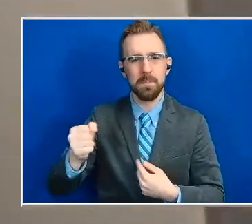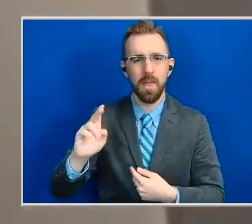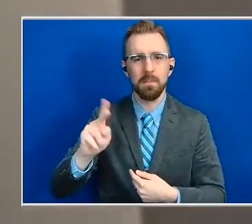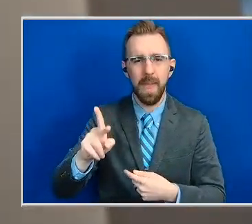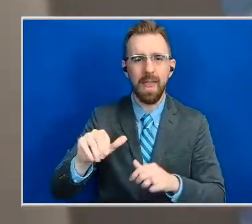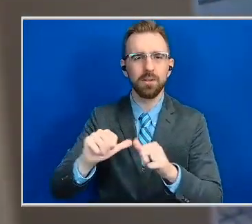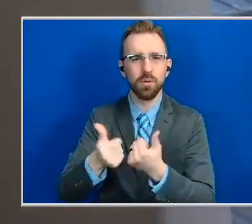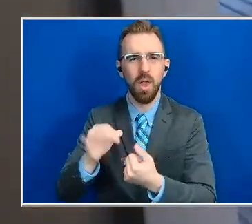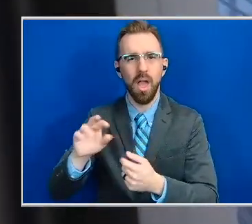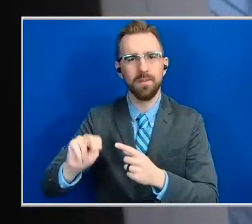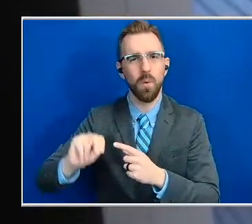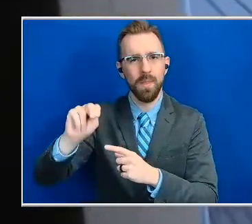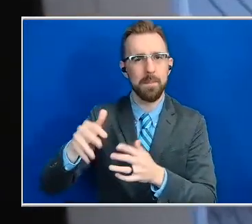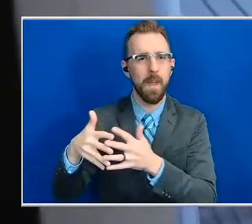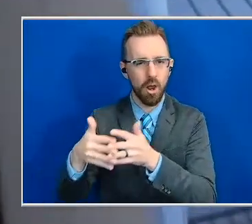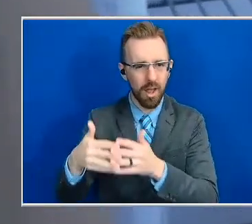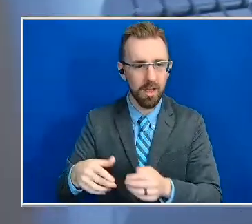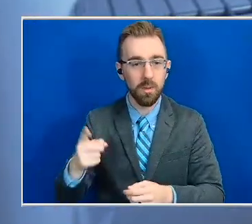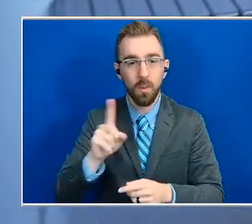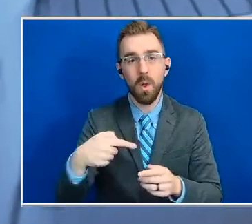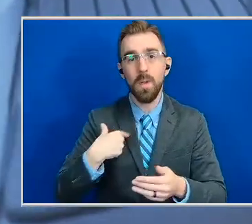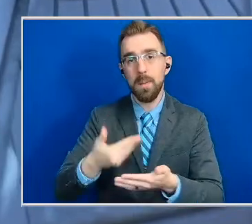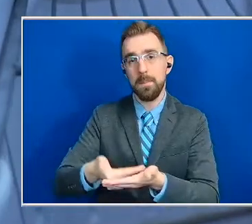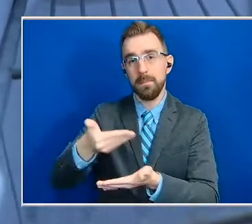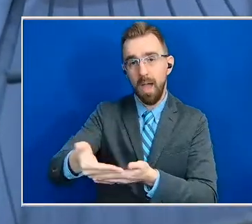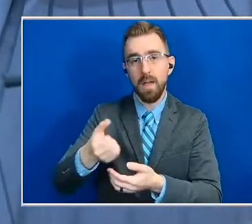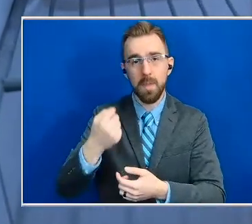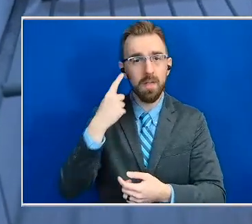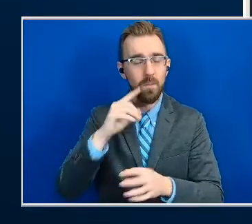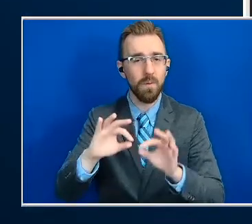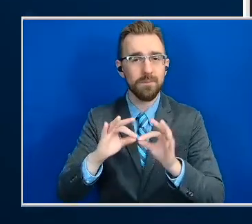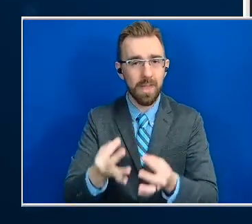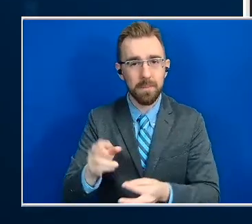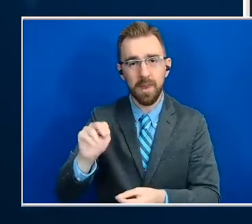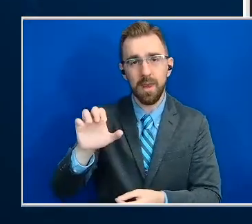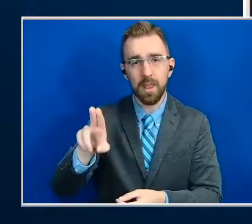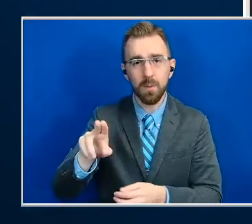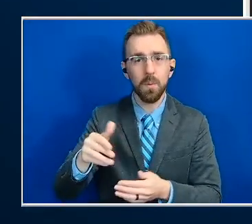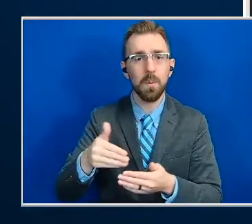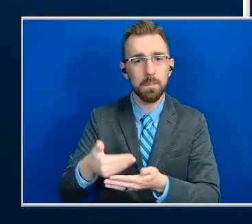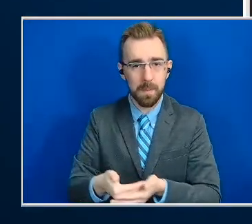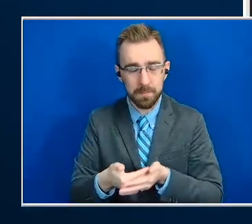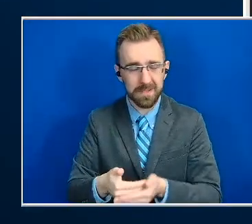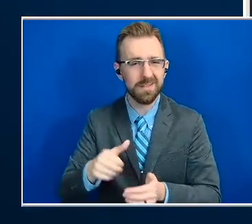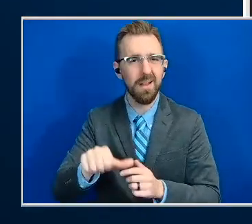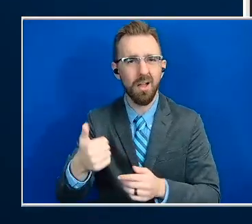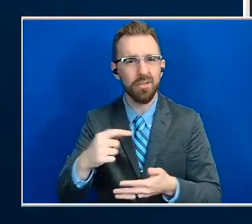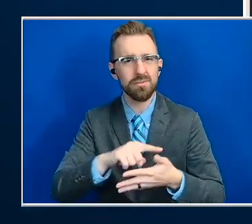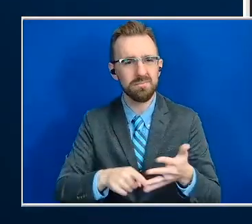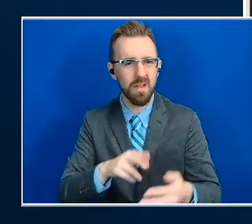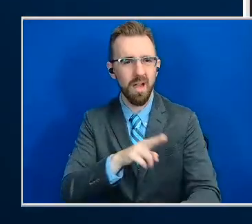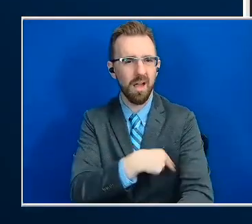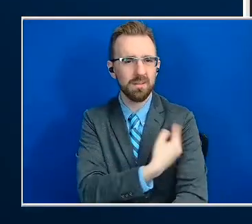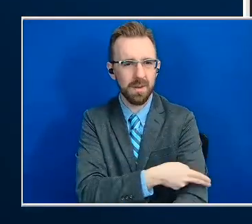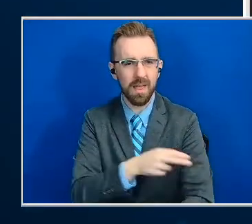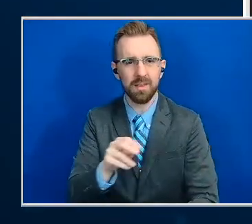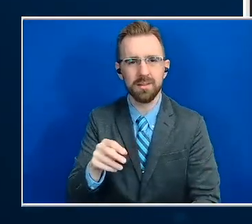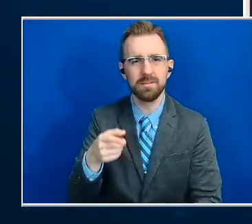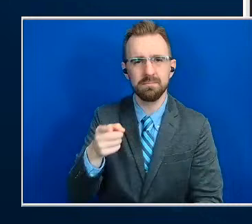we purchase milk for our families, for our NICU babies and other hospitalized neonates that need